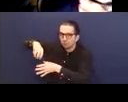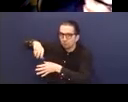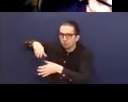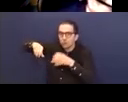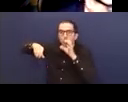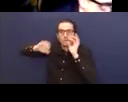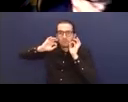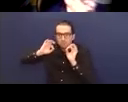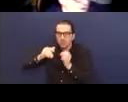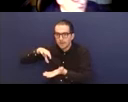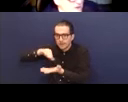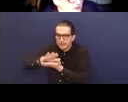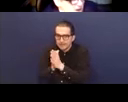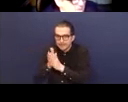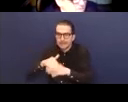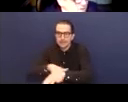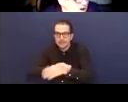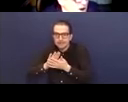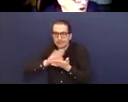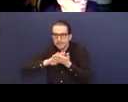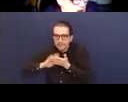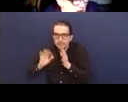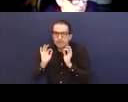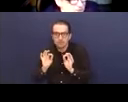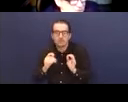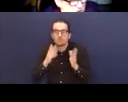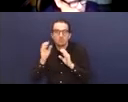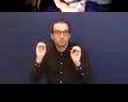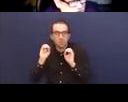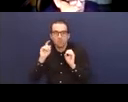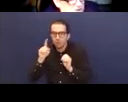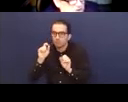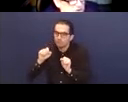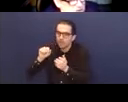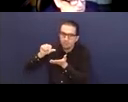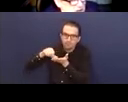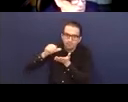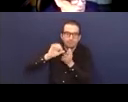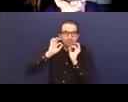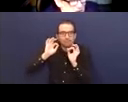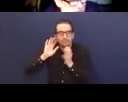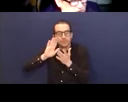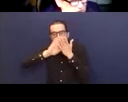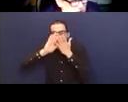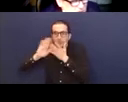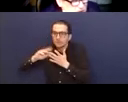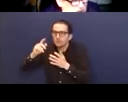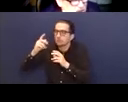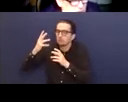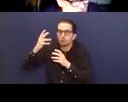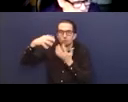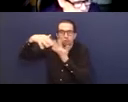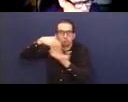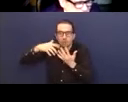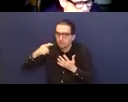innovation and infrastructure, we have nothing there. We have the reduced inequalities, and we have sustainable cities.